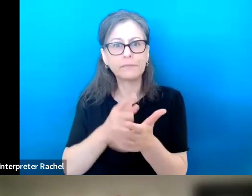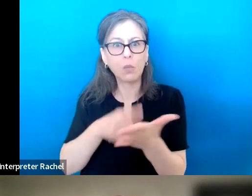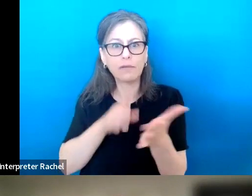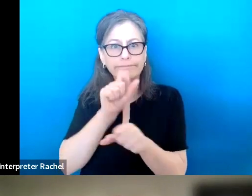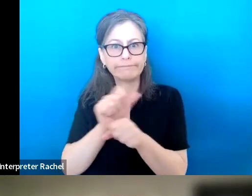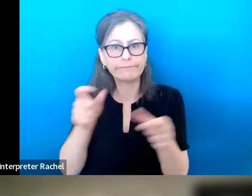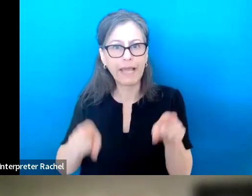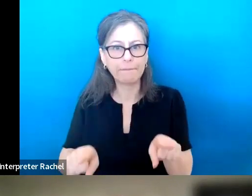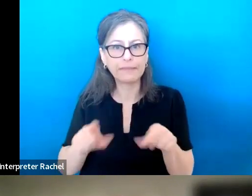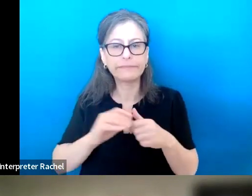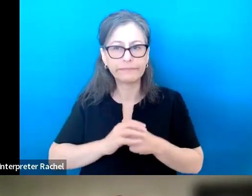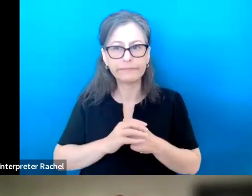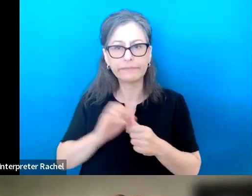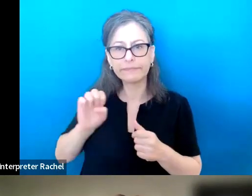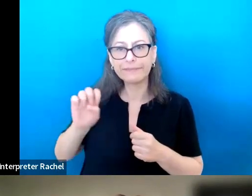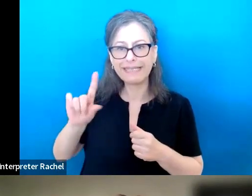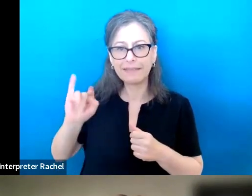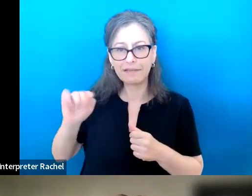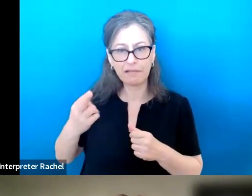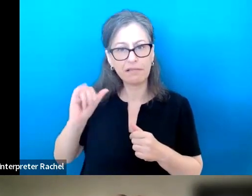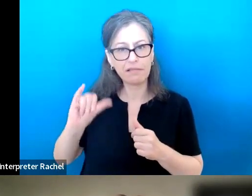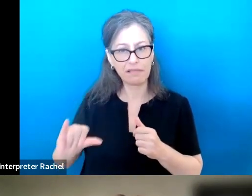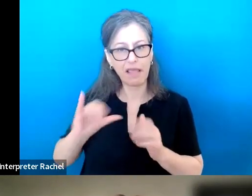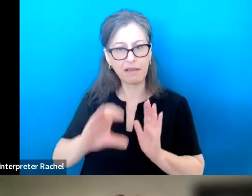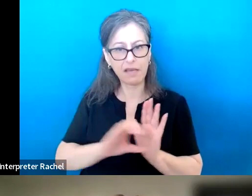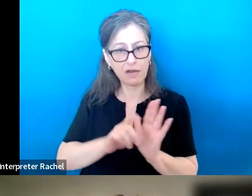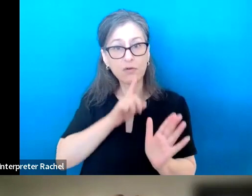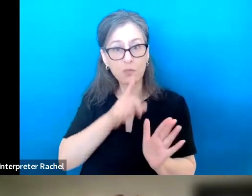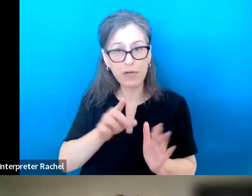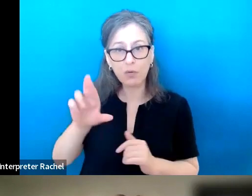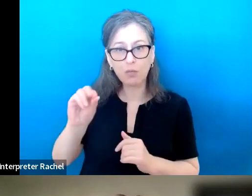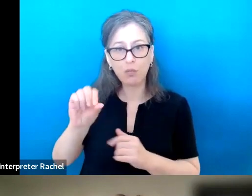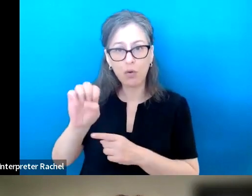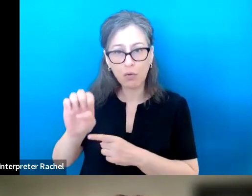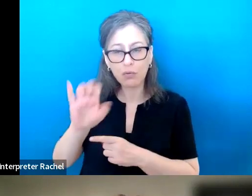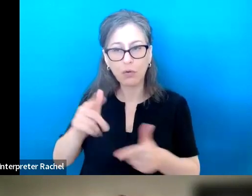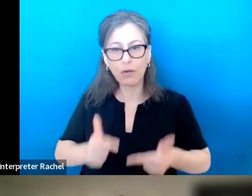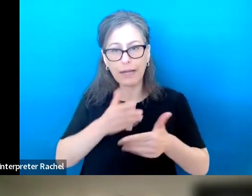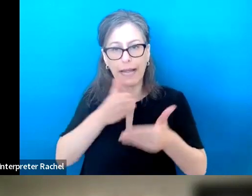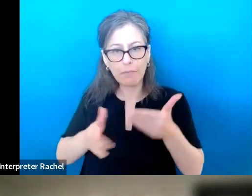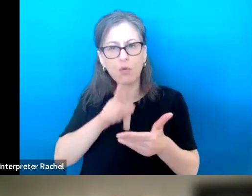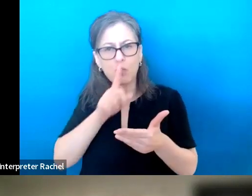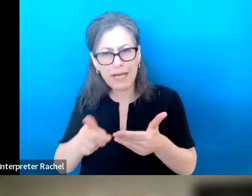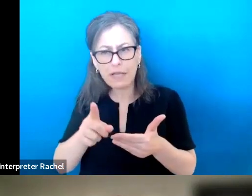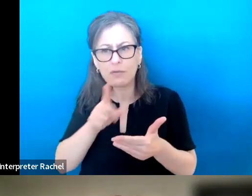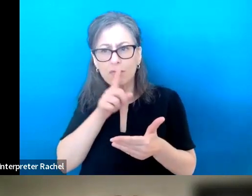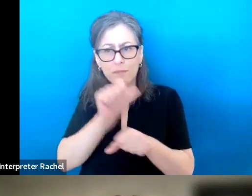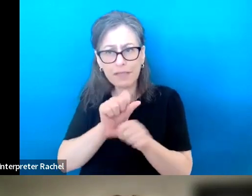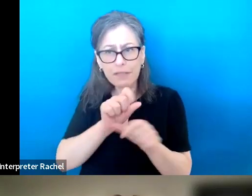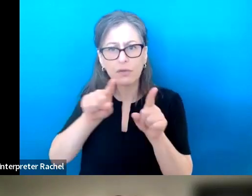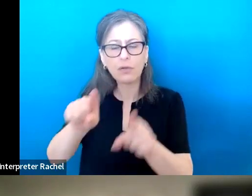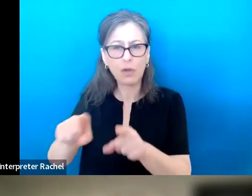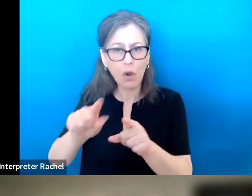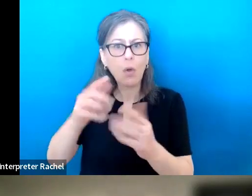happened. This Edith is real. Rose, her neighbor next door, she's real. She really did go to